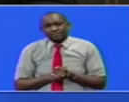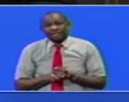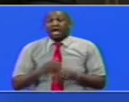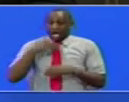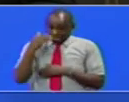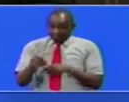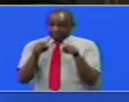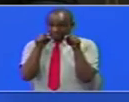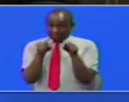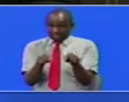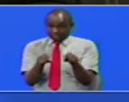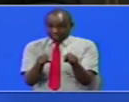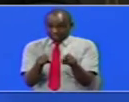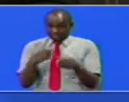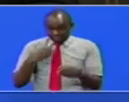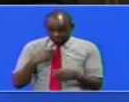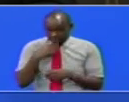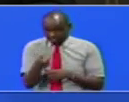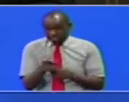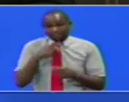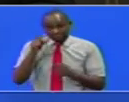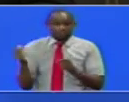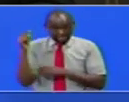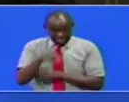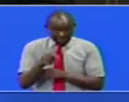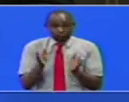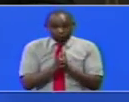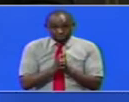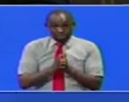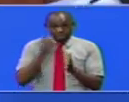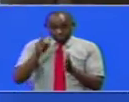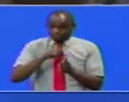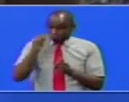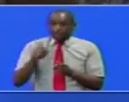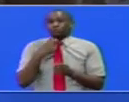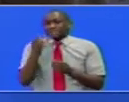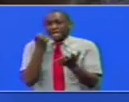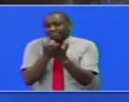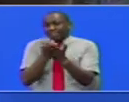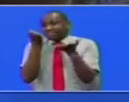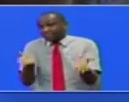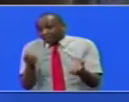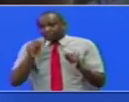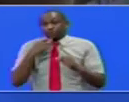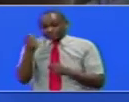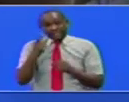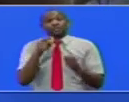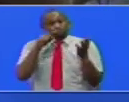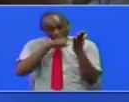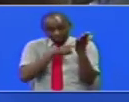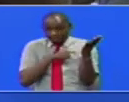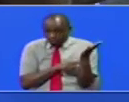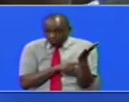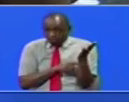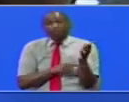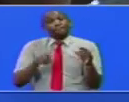After this, the matter, lawyer Mwagambo is expected to appear before the House tomorrow to bring documentary evidence on some of the allegations he's put across. That